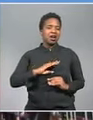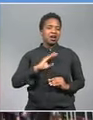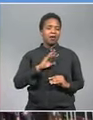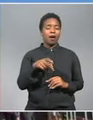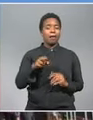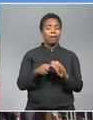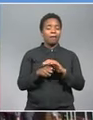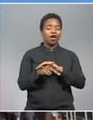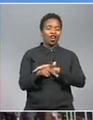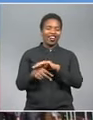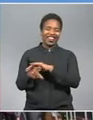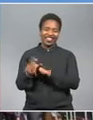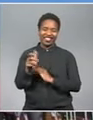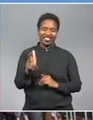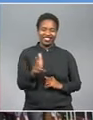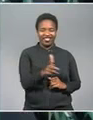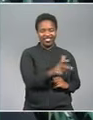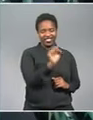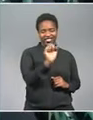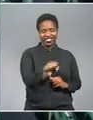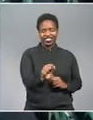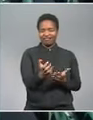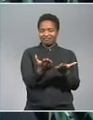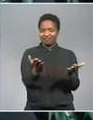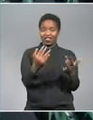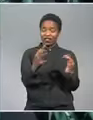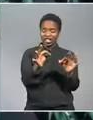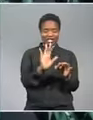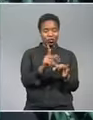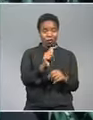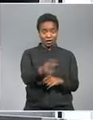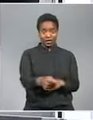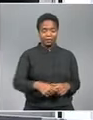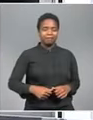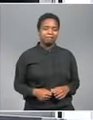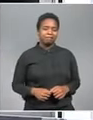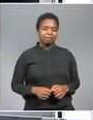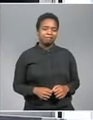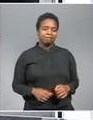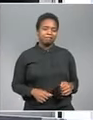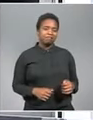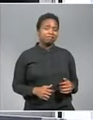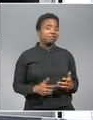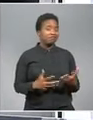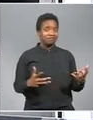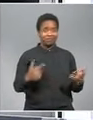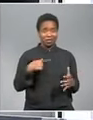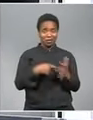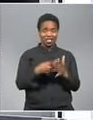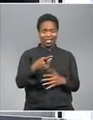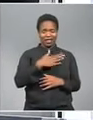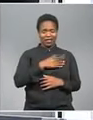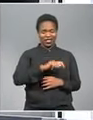parking. But the strawberries and cream, of course, are not free. And you have to be mad and love your